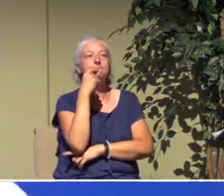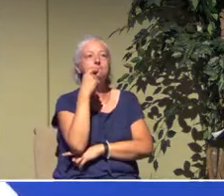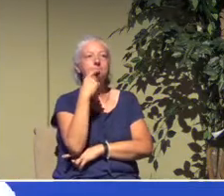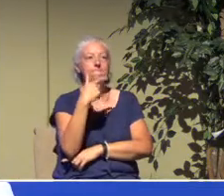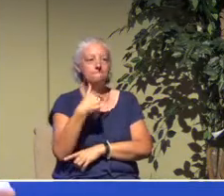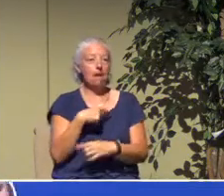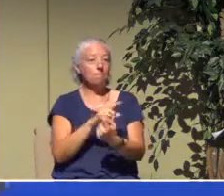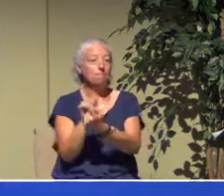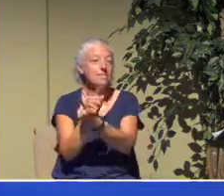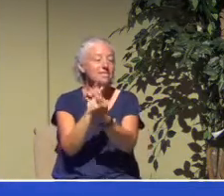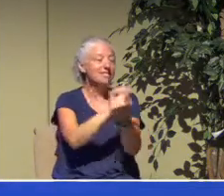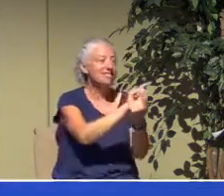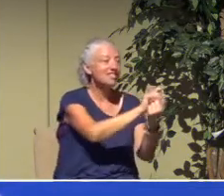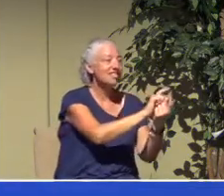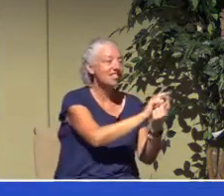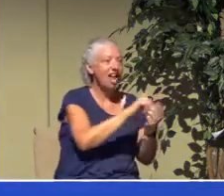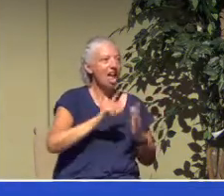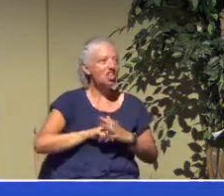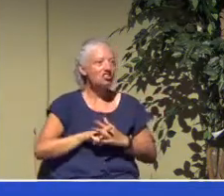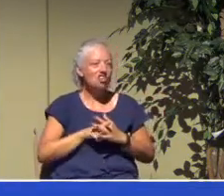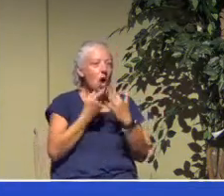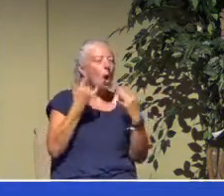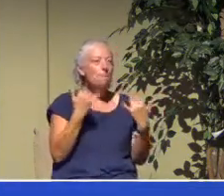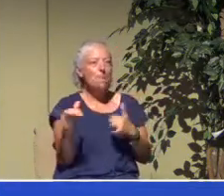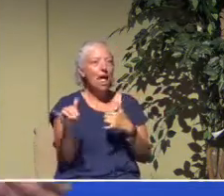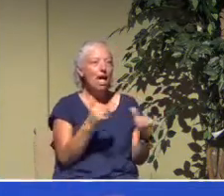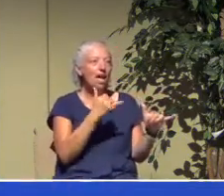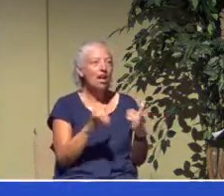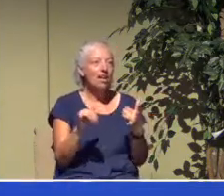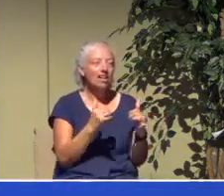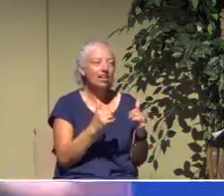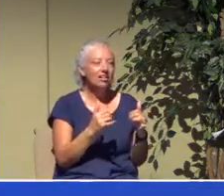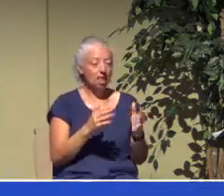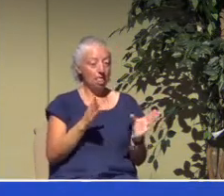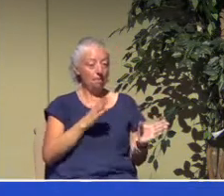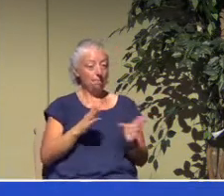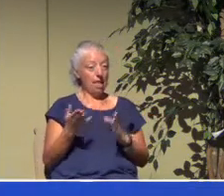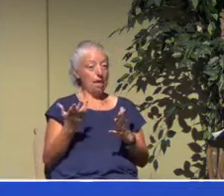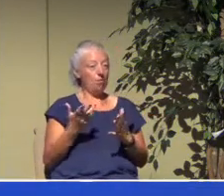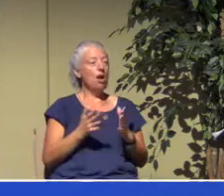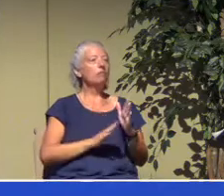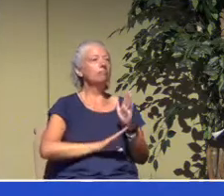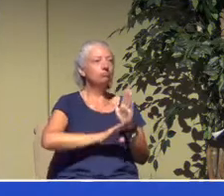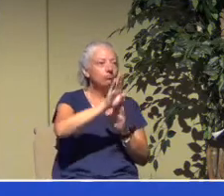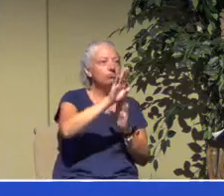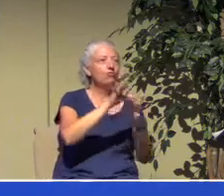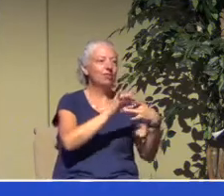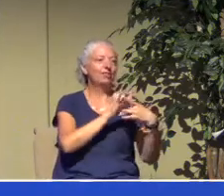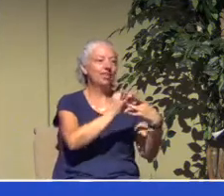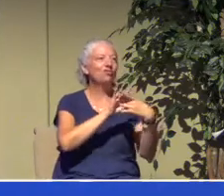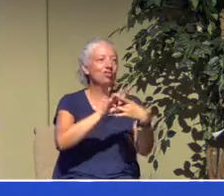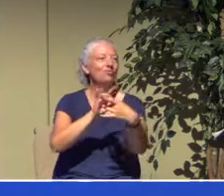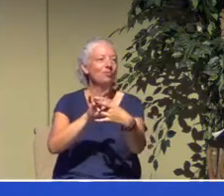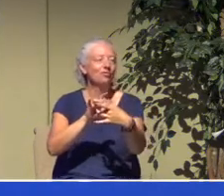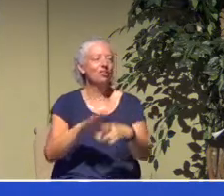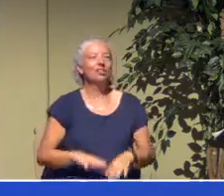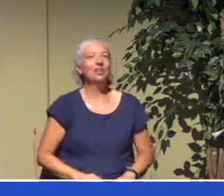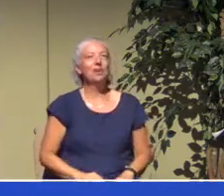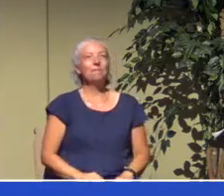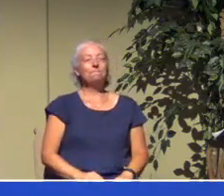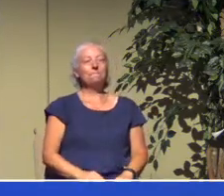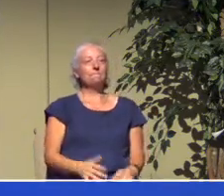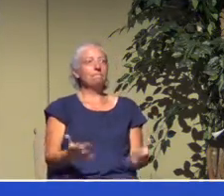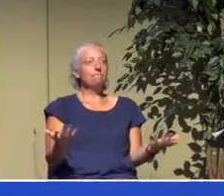the youth, and I just start playing with them. And the intentions are to build relationships with them. And as a result, you